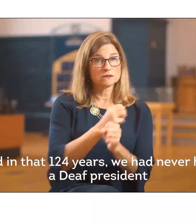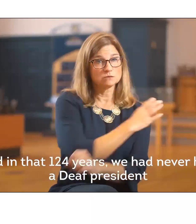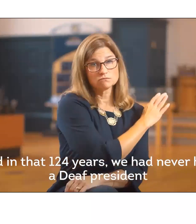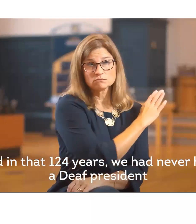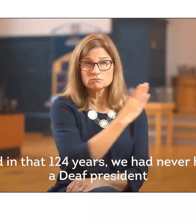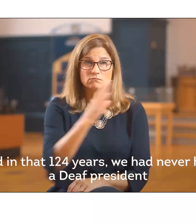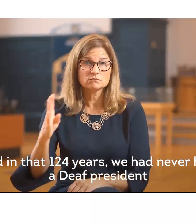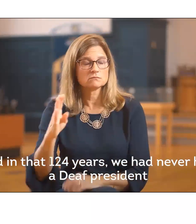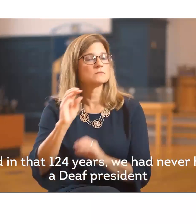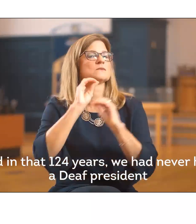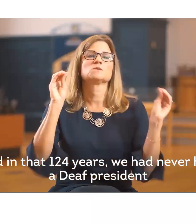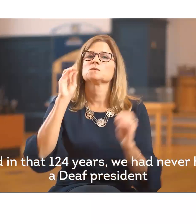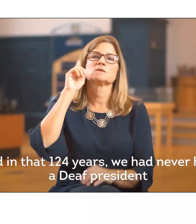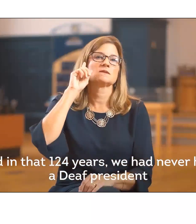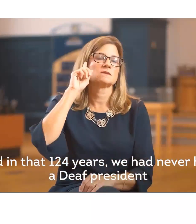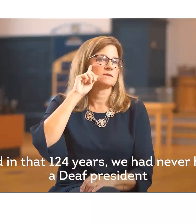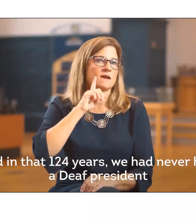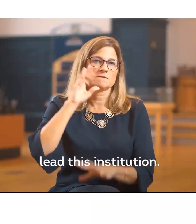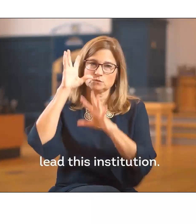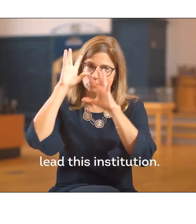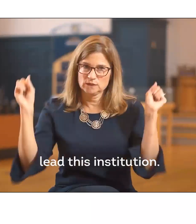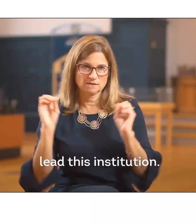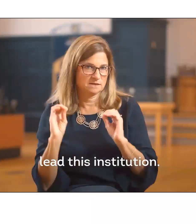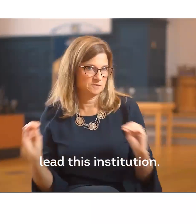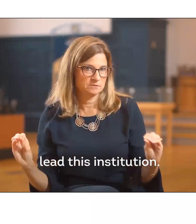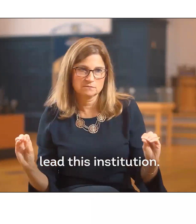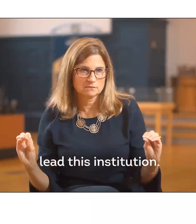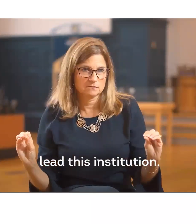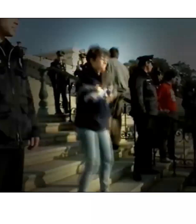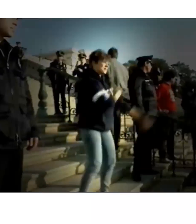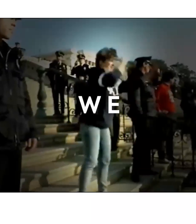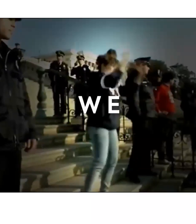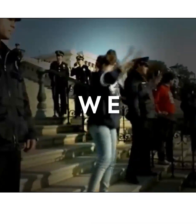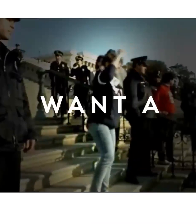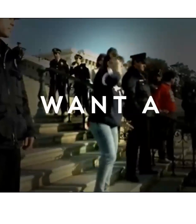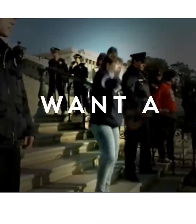that 124 years, we had never had a deaf president lead this institution.